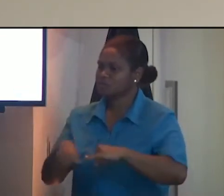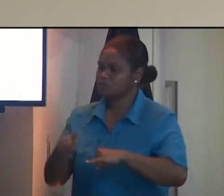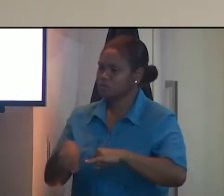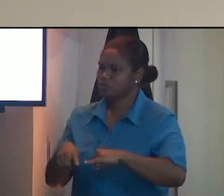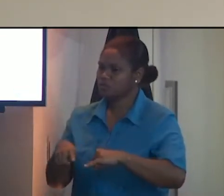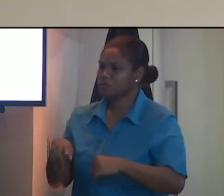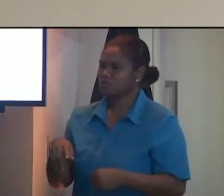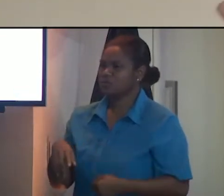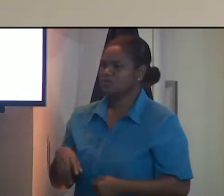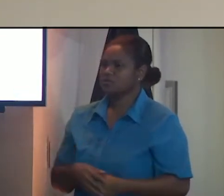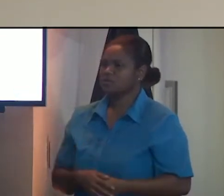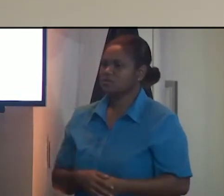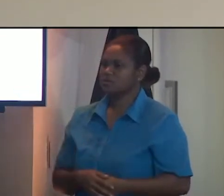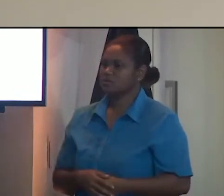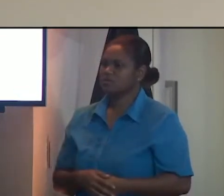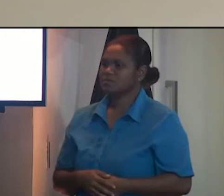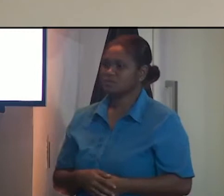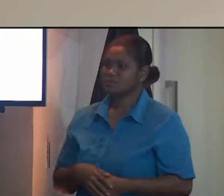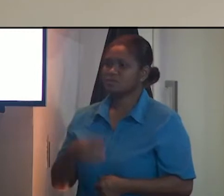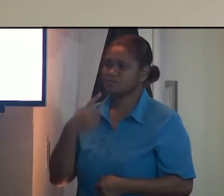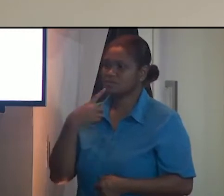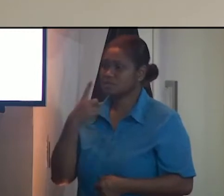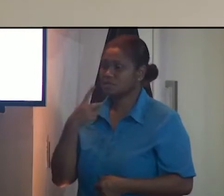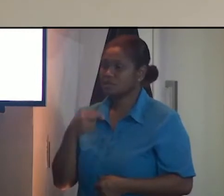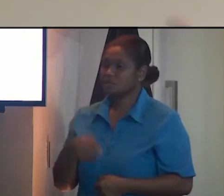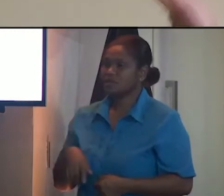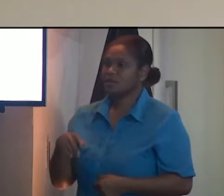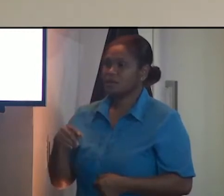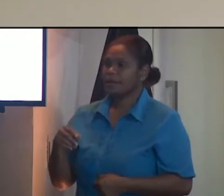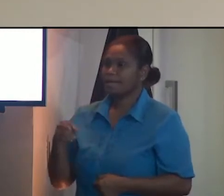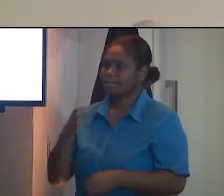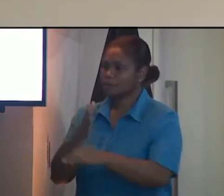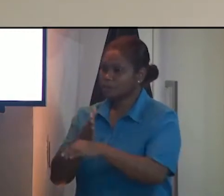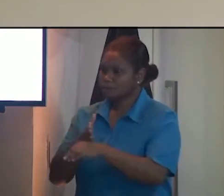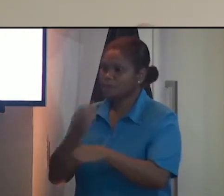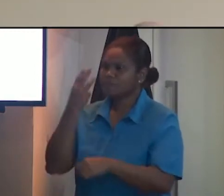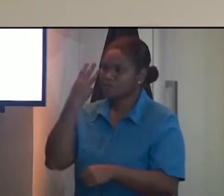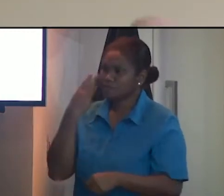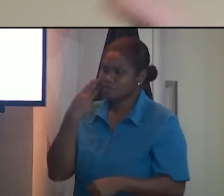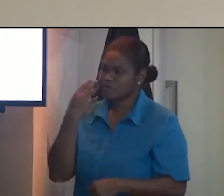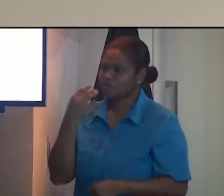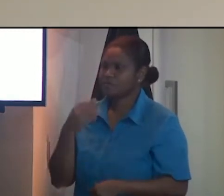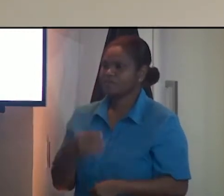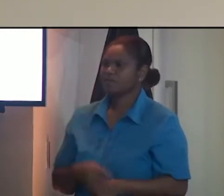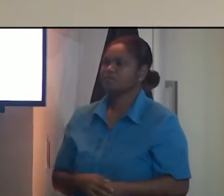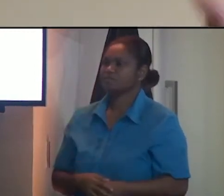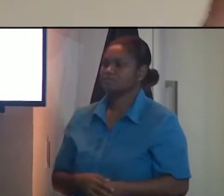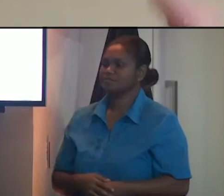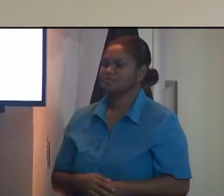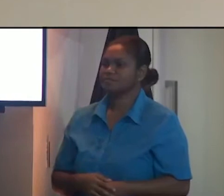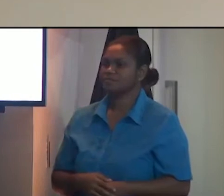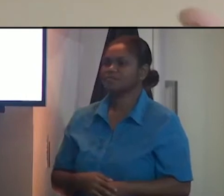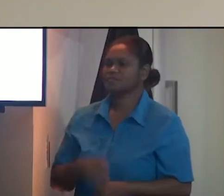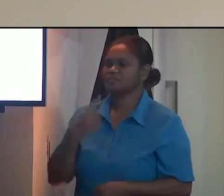also given that also Papua New Guinea is a traditional society, most of the voters are being influenced by houseman. You